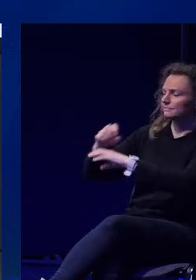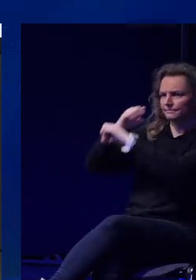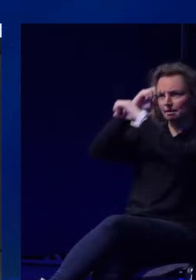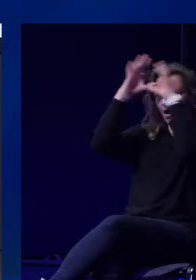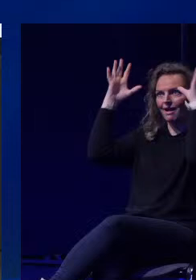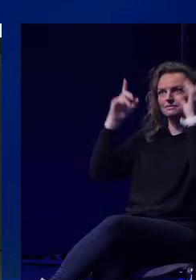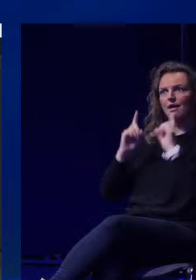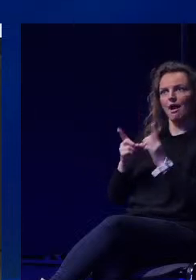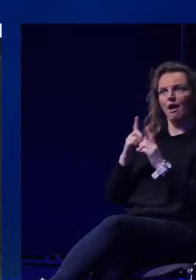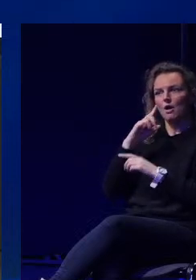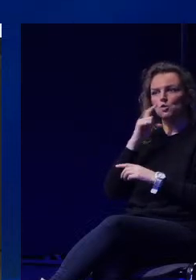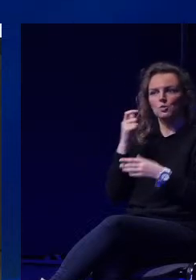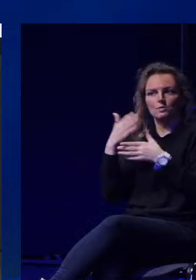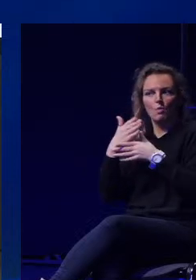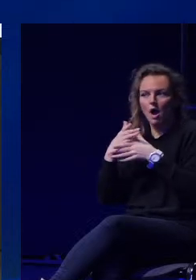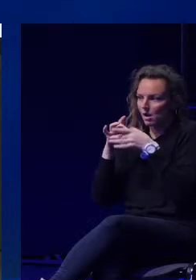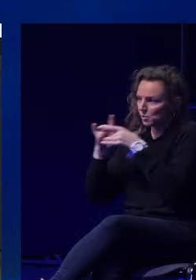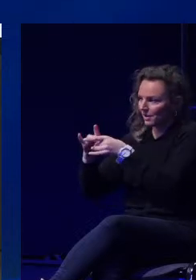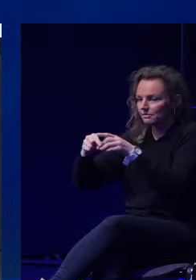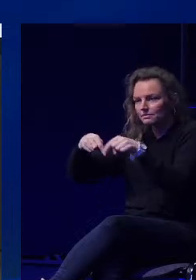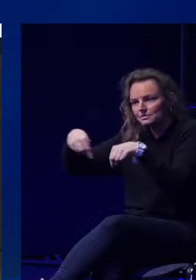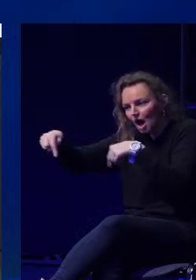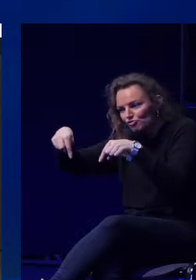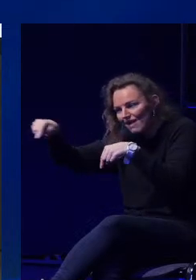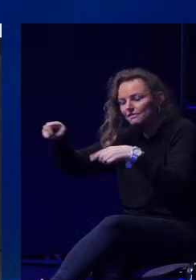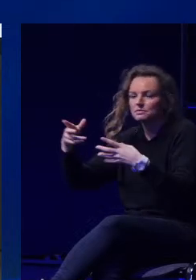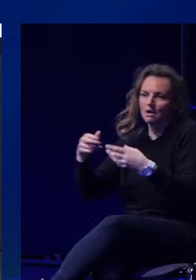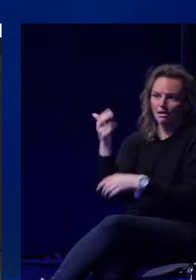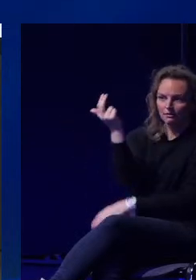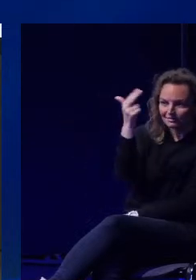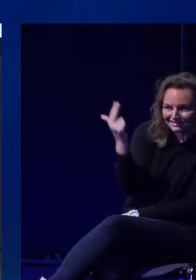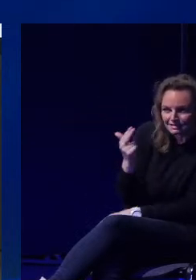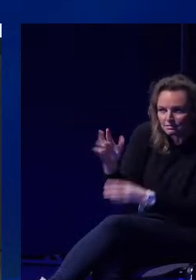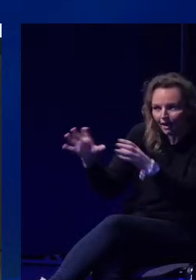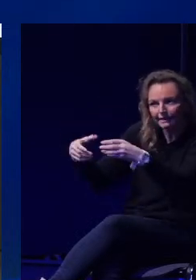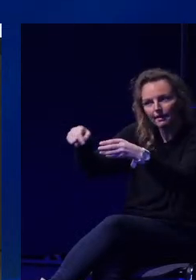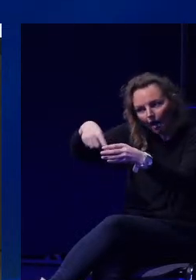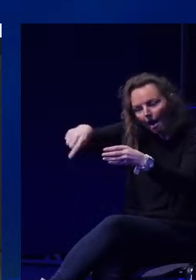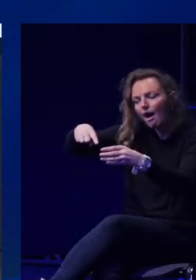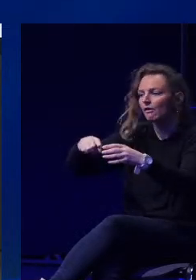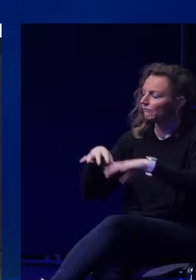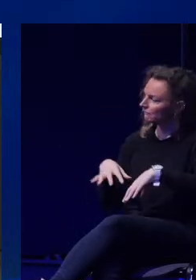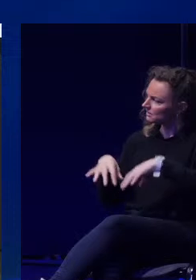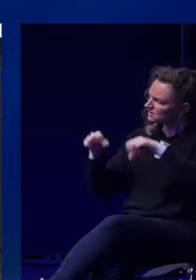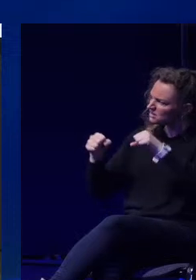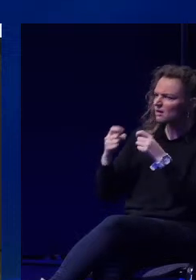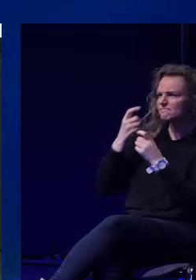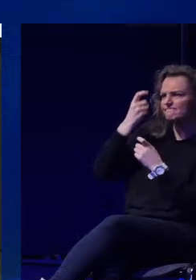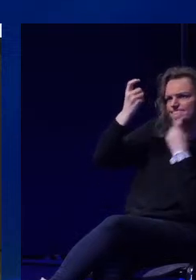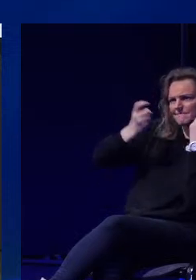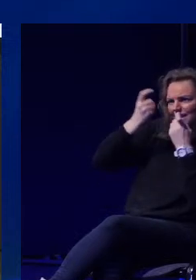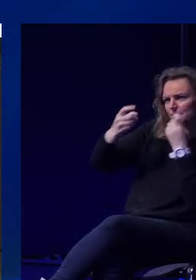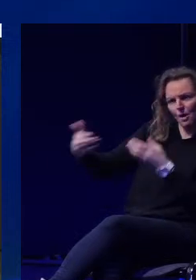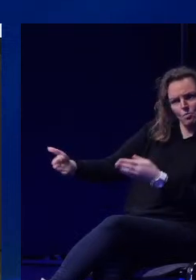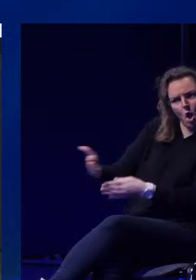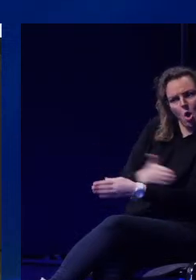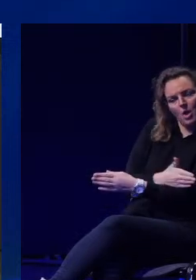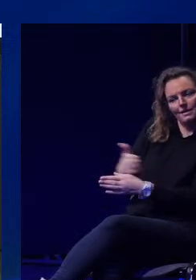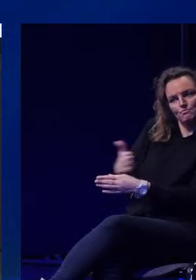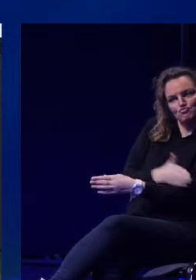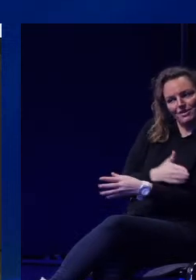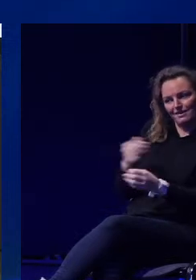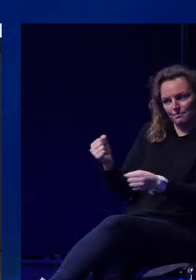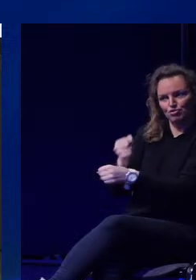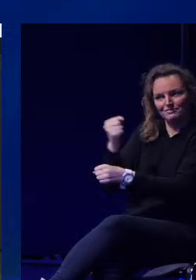just work with the director, production designers, and just start exploring very, very early on what